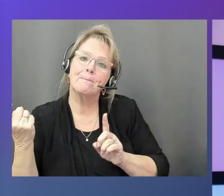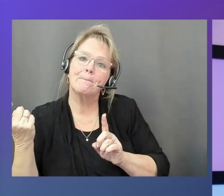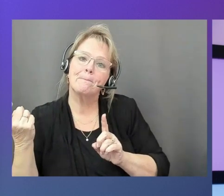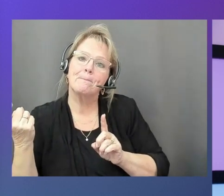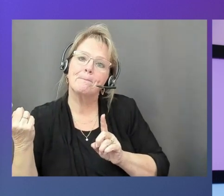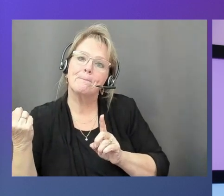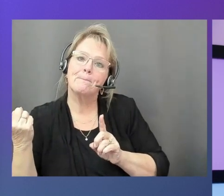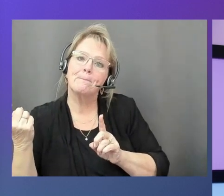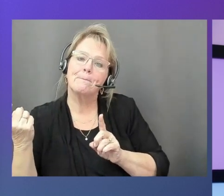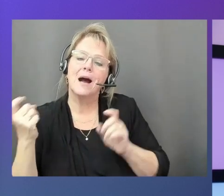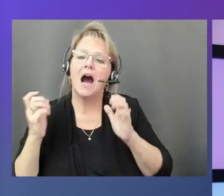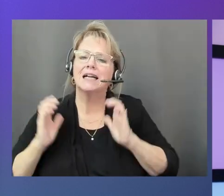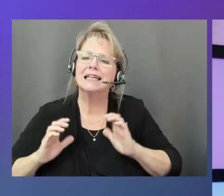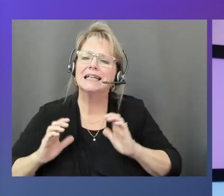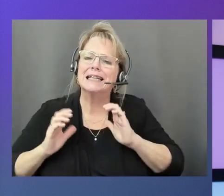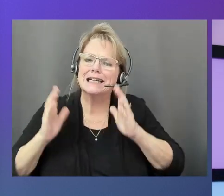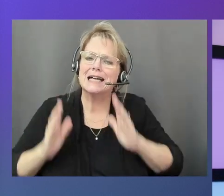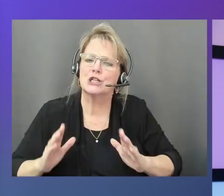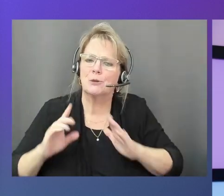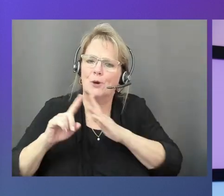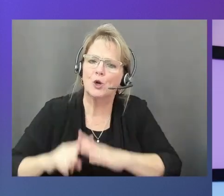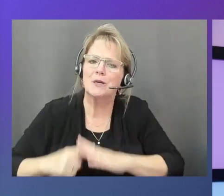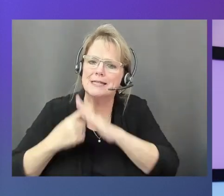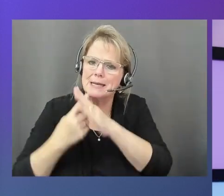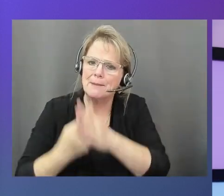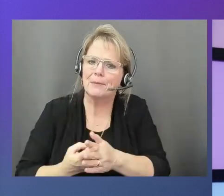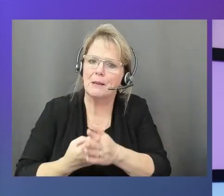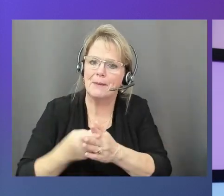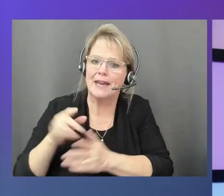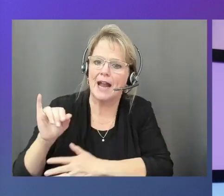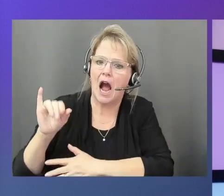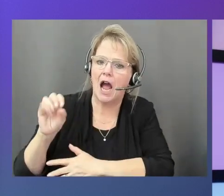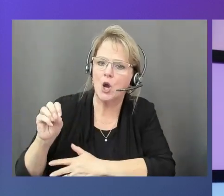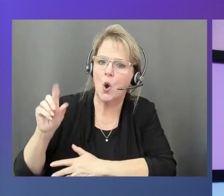a customer who is implementing some IoT